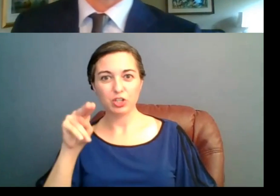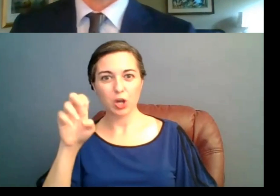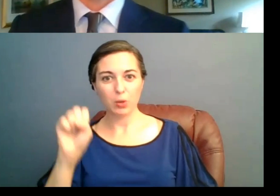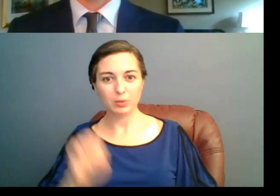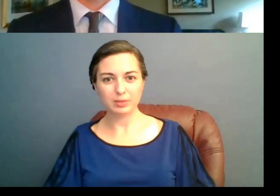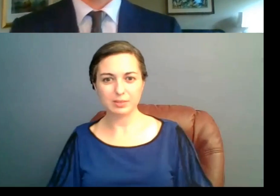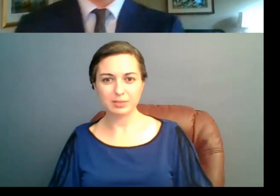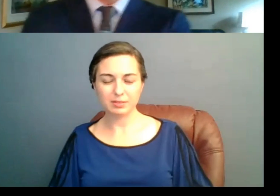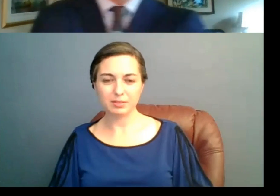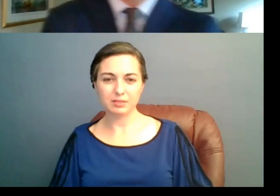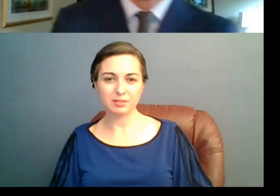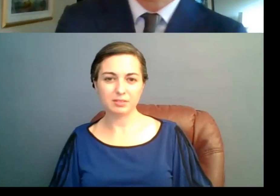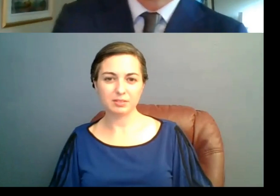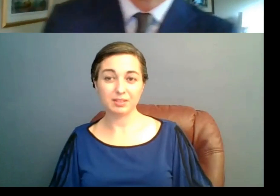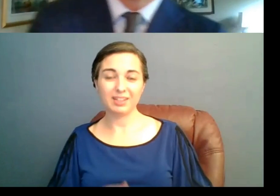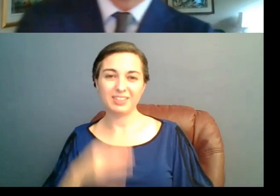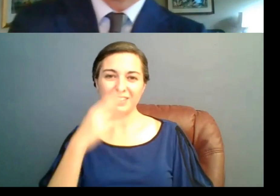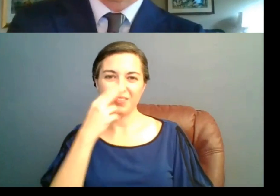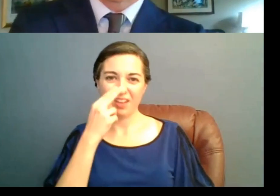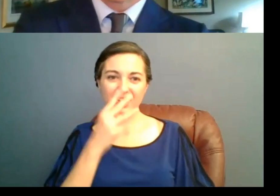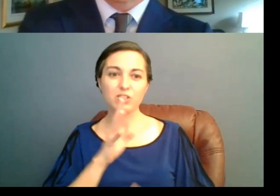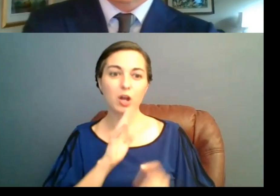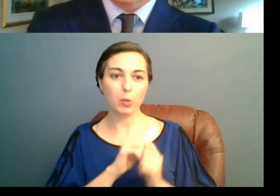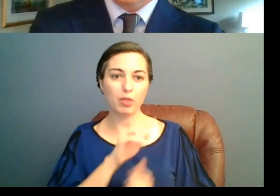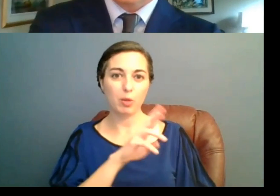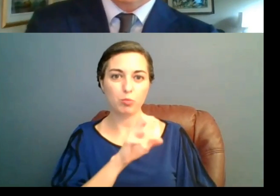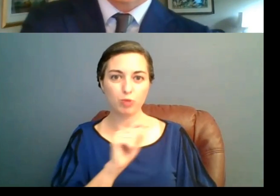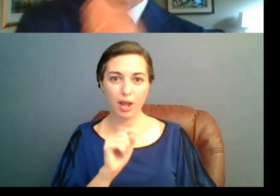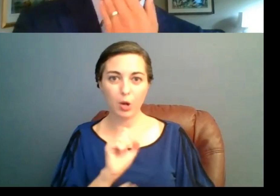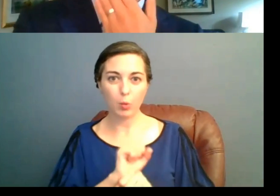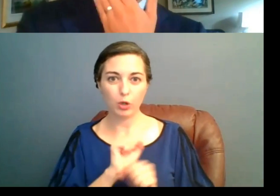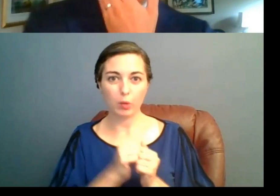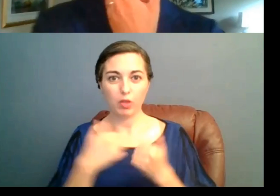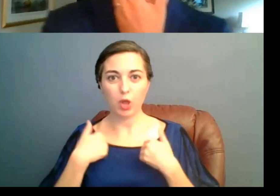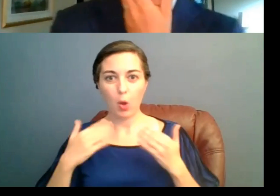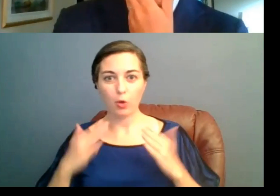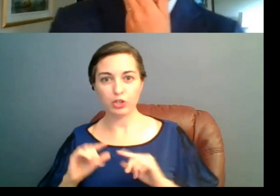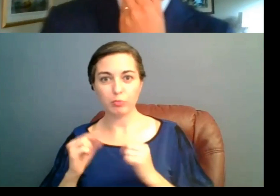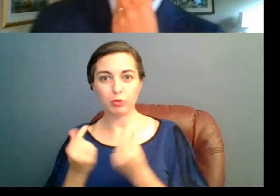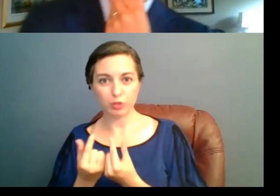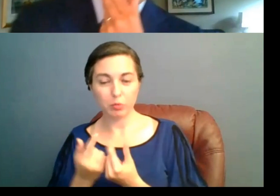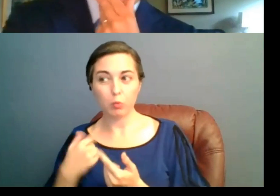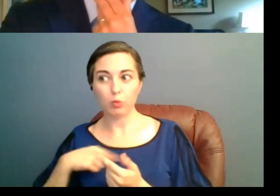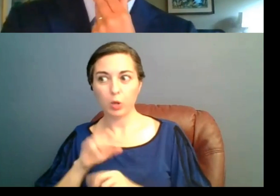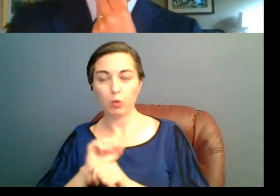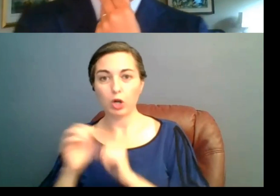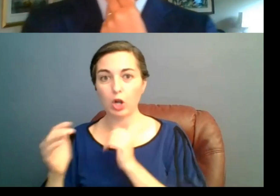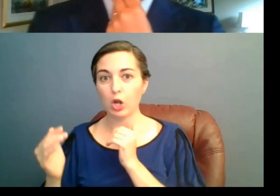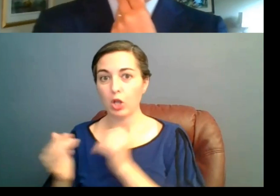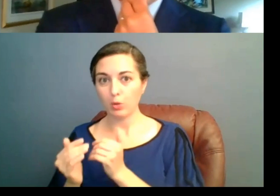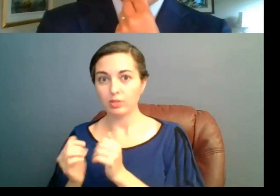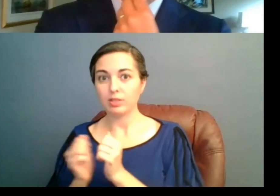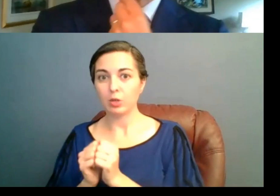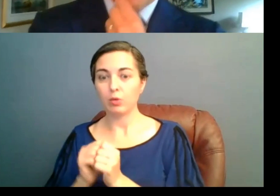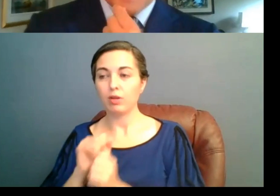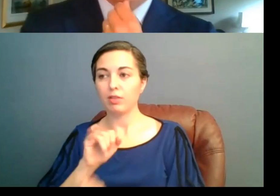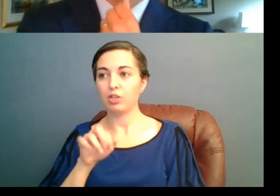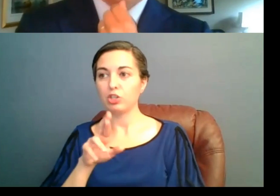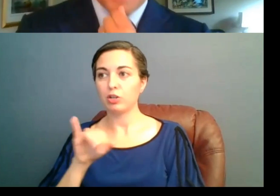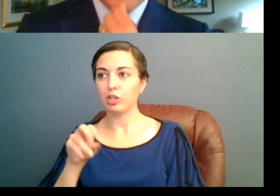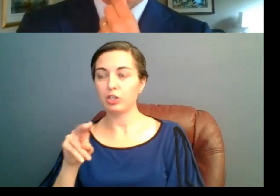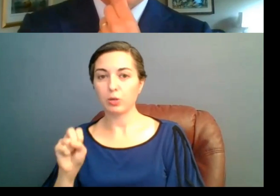talk about working with the ownership group too, because we work very closely with our ownership group. So the Jones family, Jerry Jones being